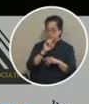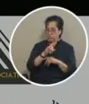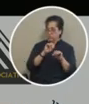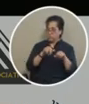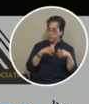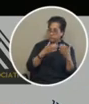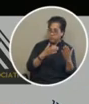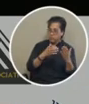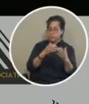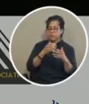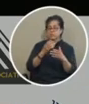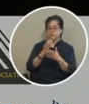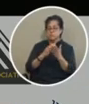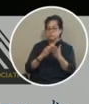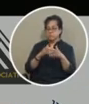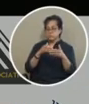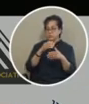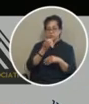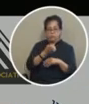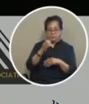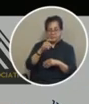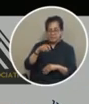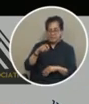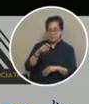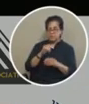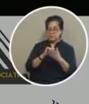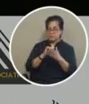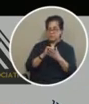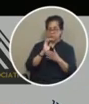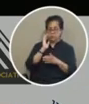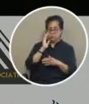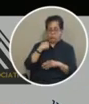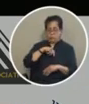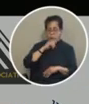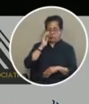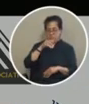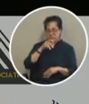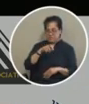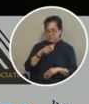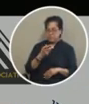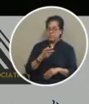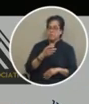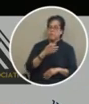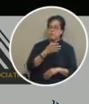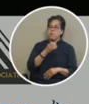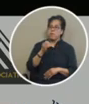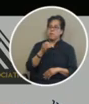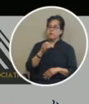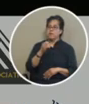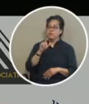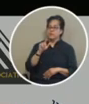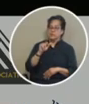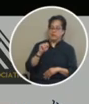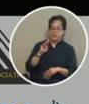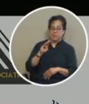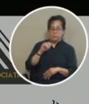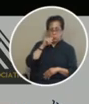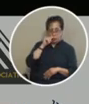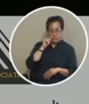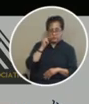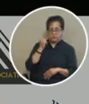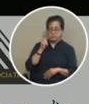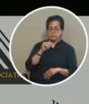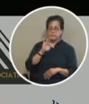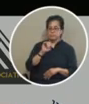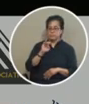of providing some of the medical equipment needs that we will be needing. The Fab Lab in Juarez, there's a